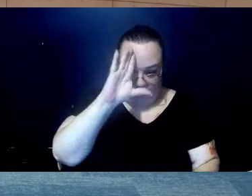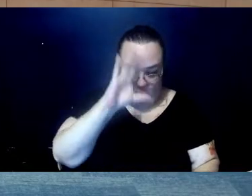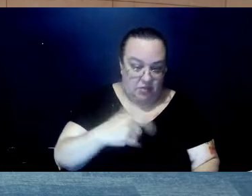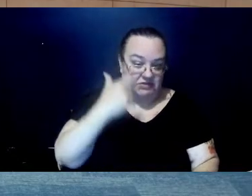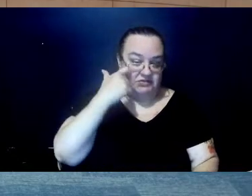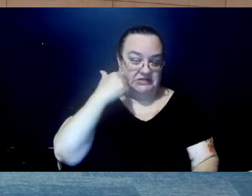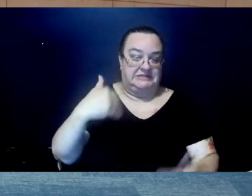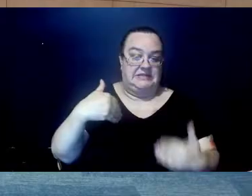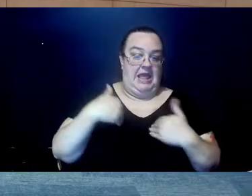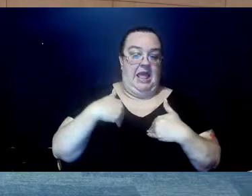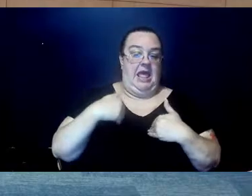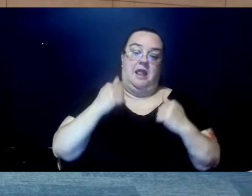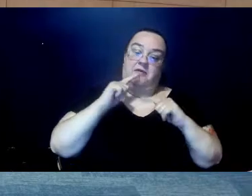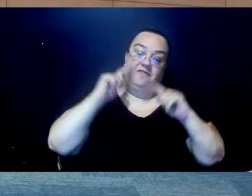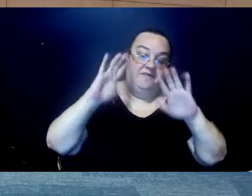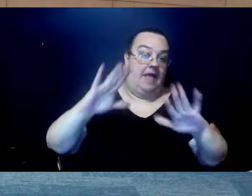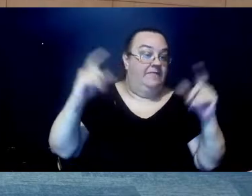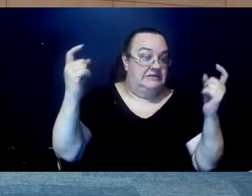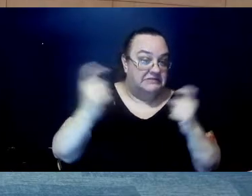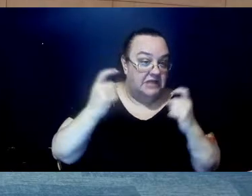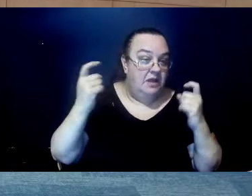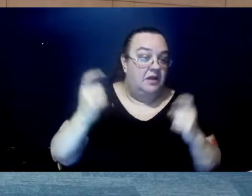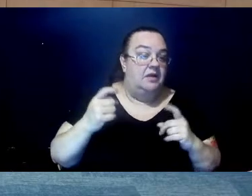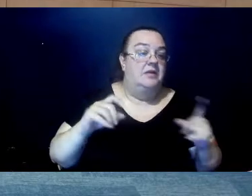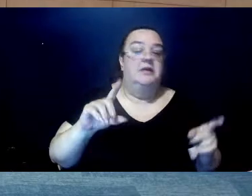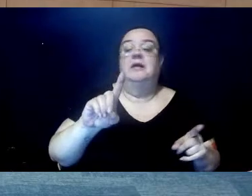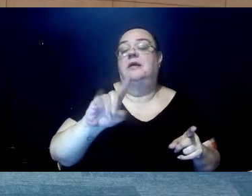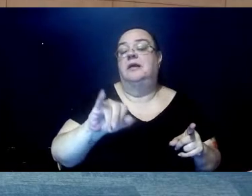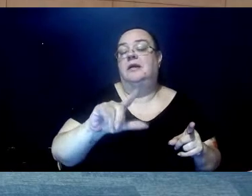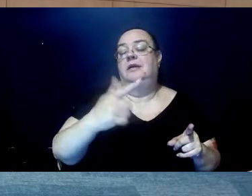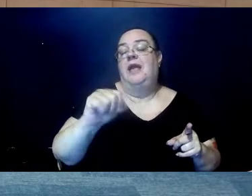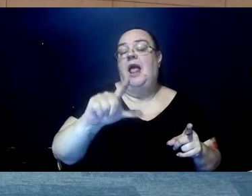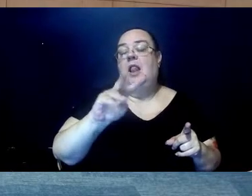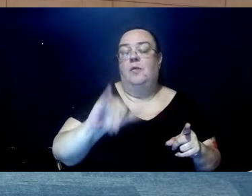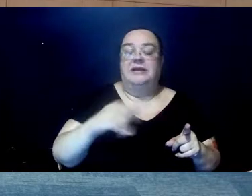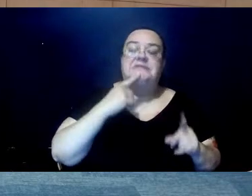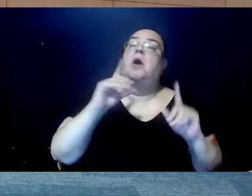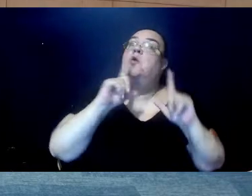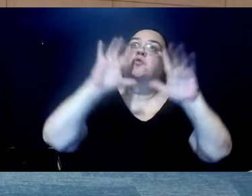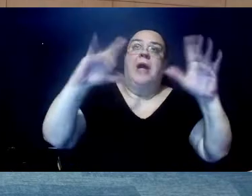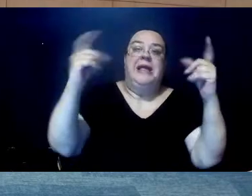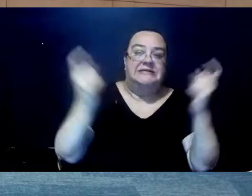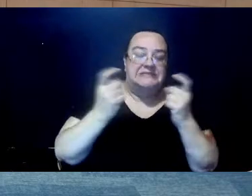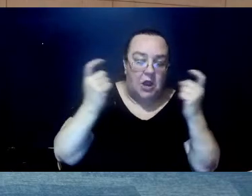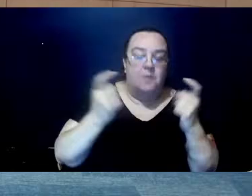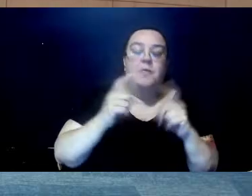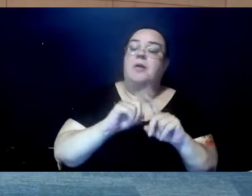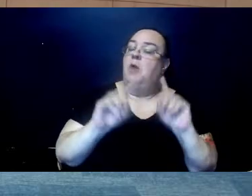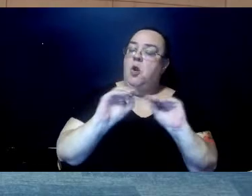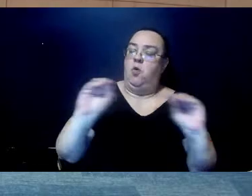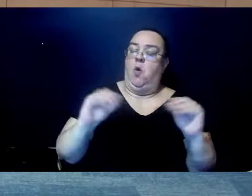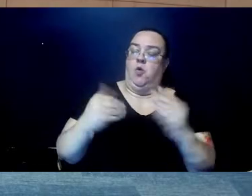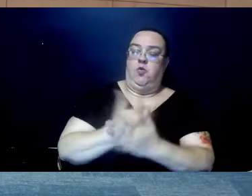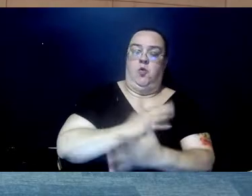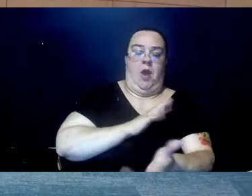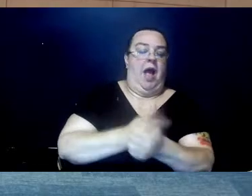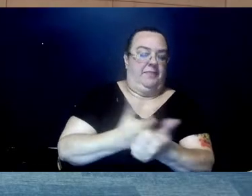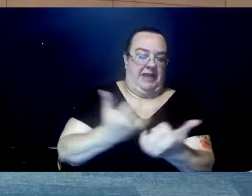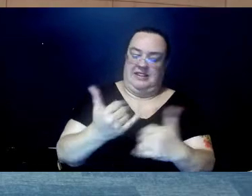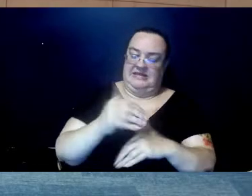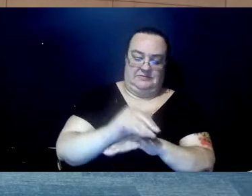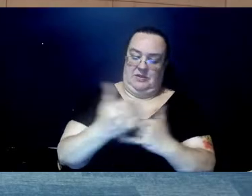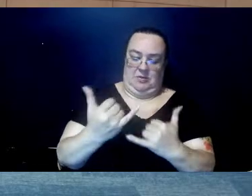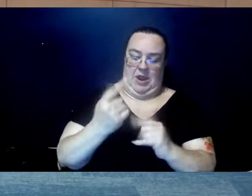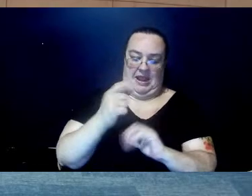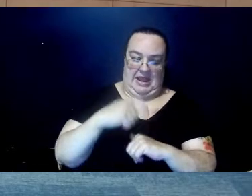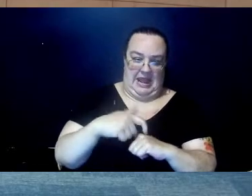ceremony. Great ceremony this evening. No updates as of this moment. Okay. All right, thank you. And Cheverly